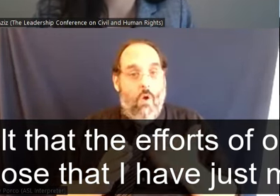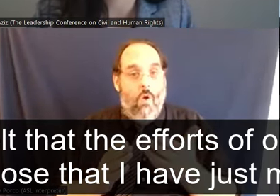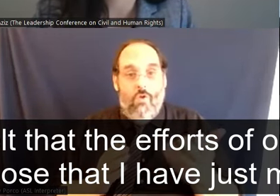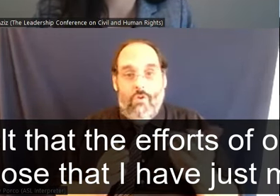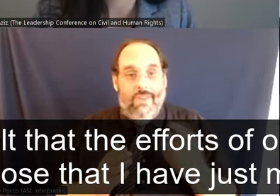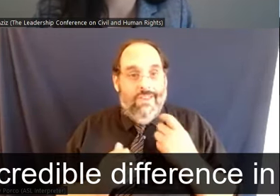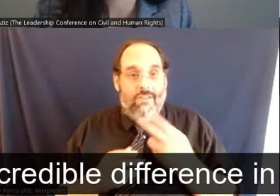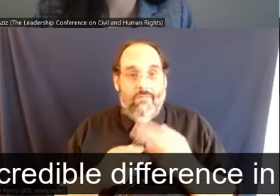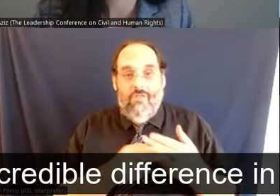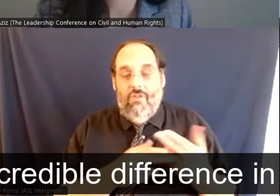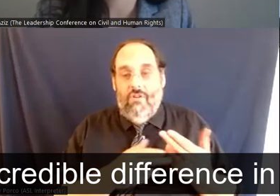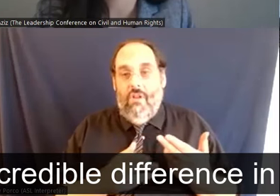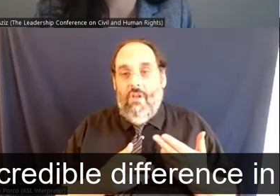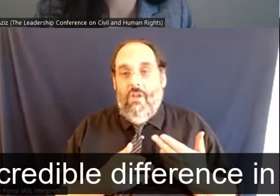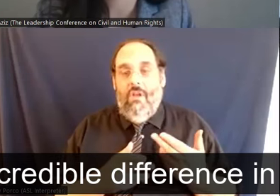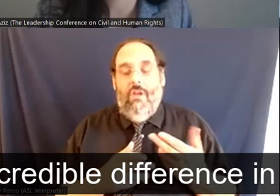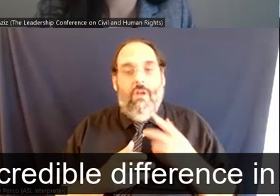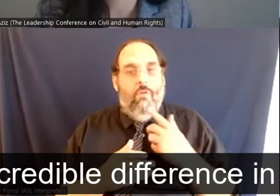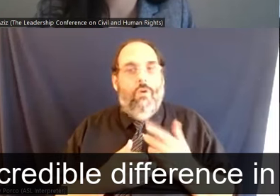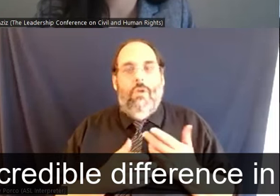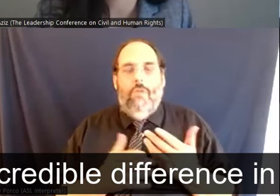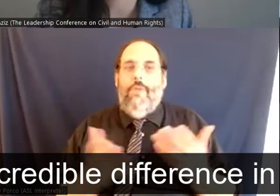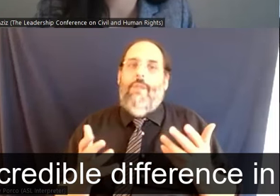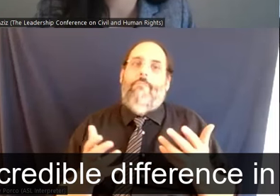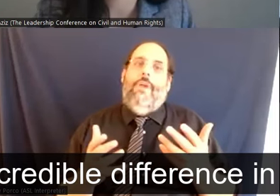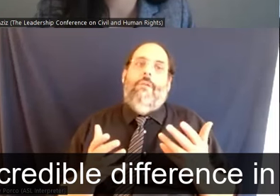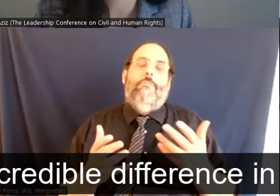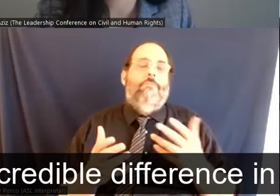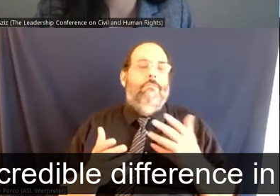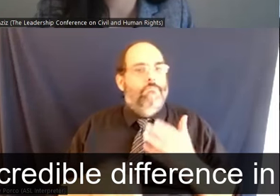just mentioned made an incredible difference in our lives.